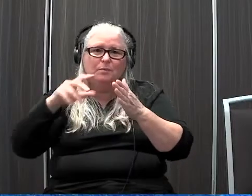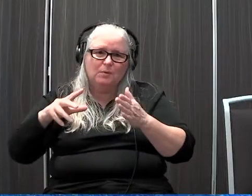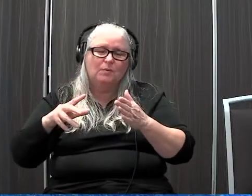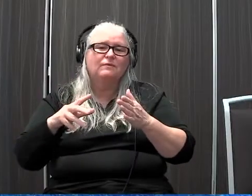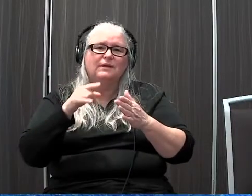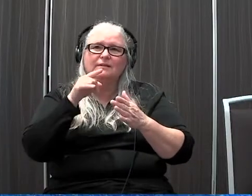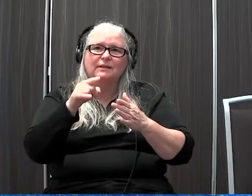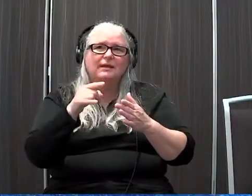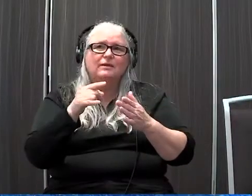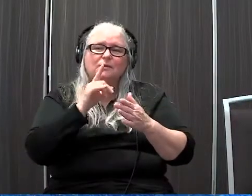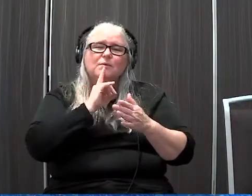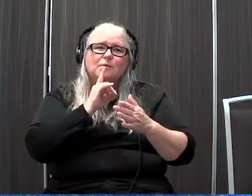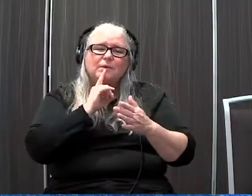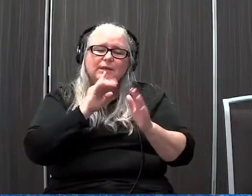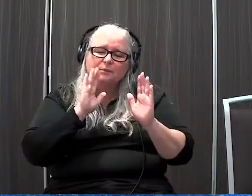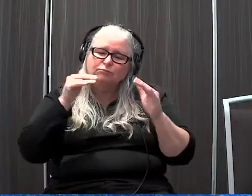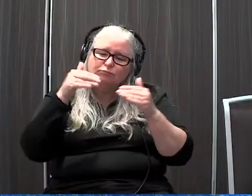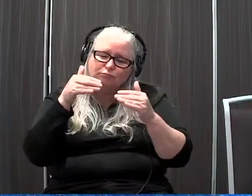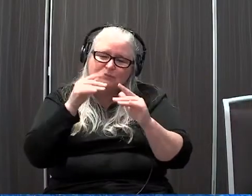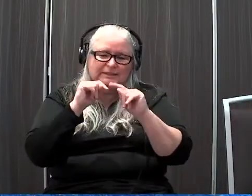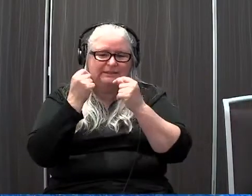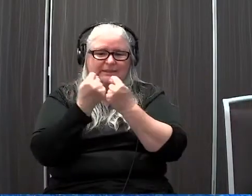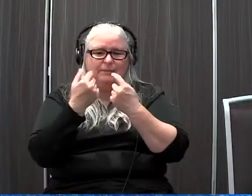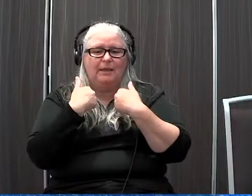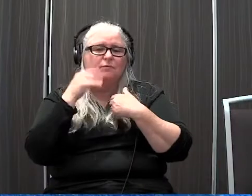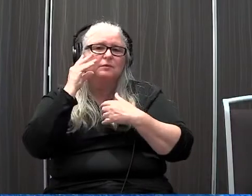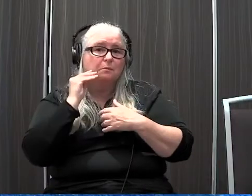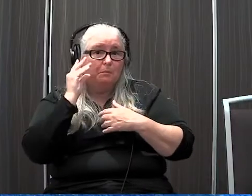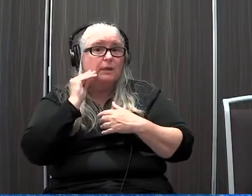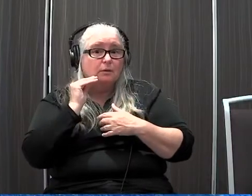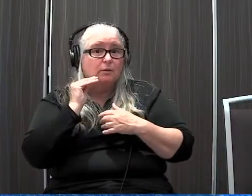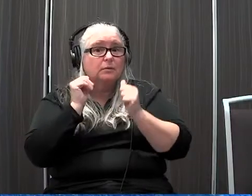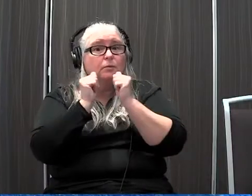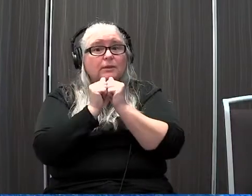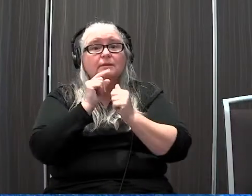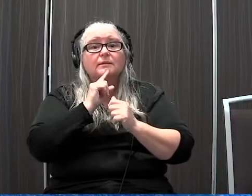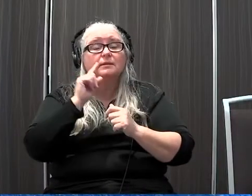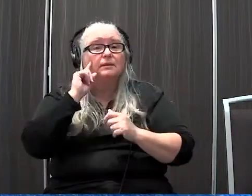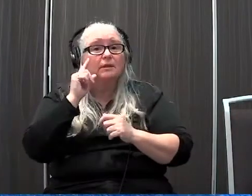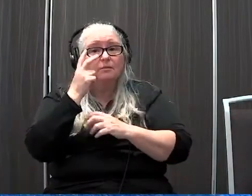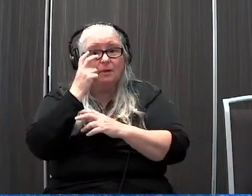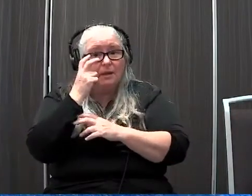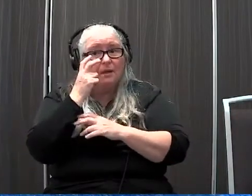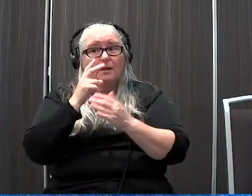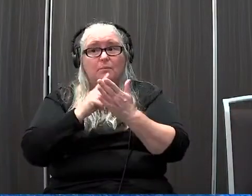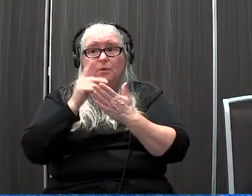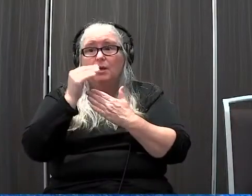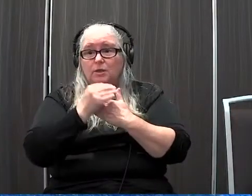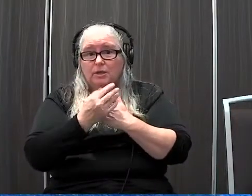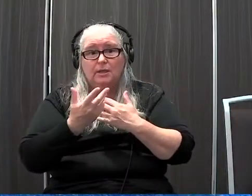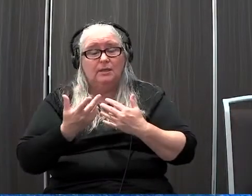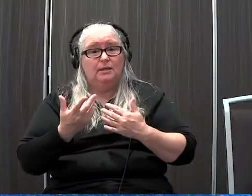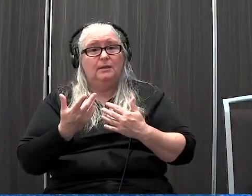really interdisciplinary team. So we've got people who are really experienced with the deafblind projects. We have professionals